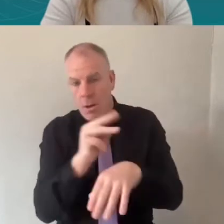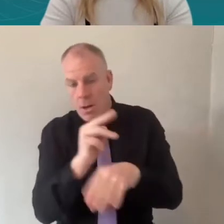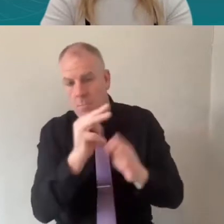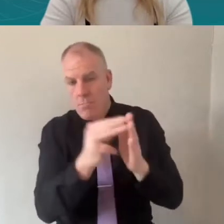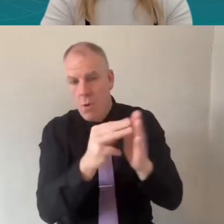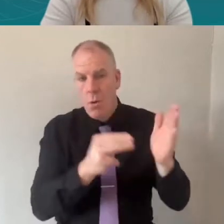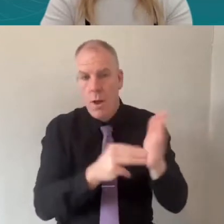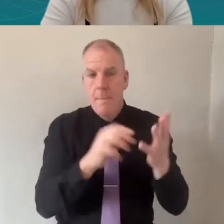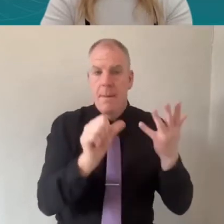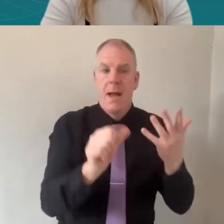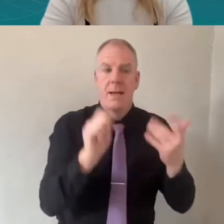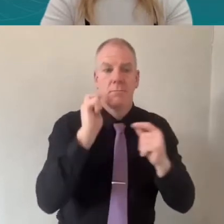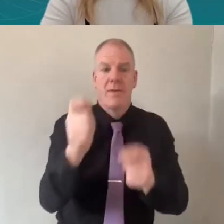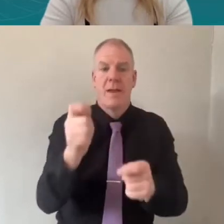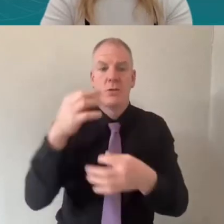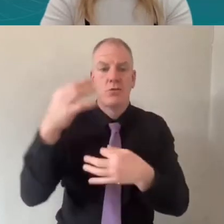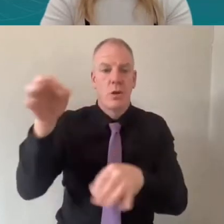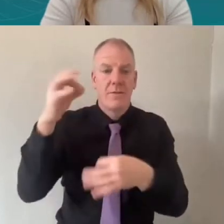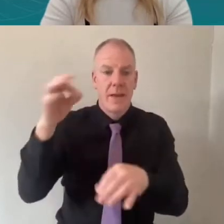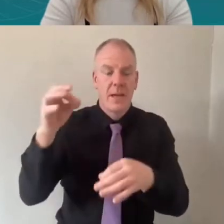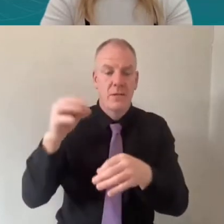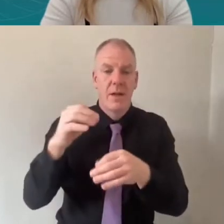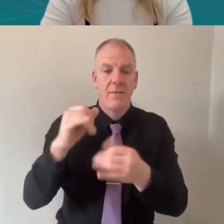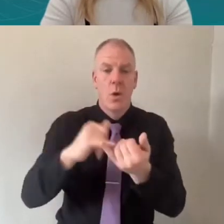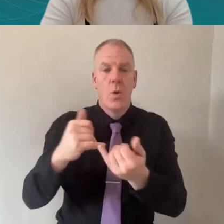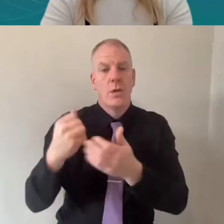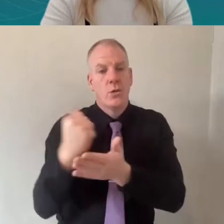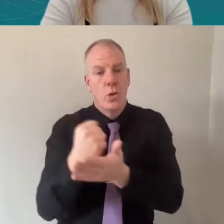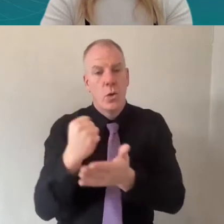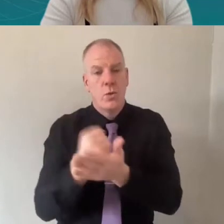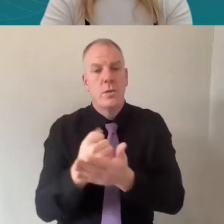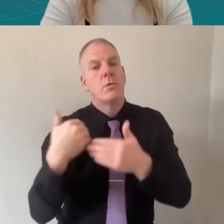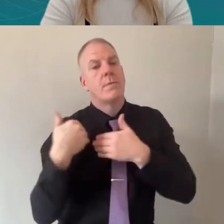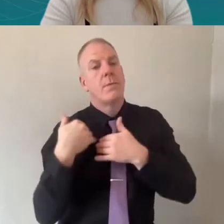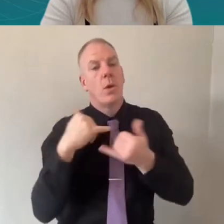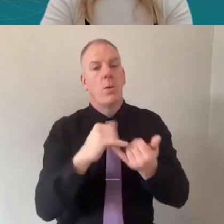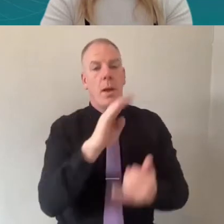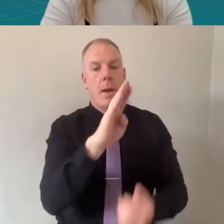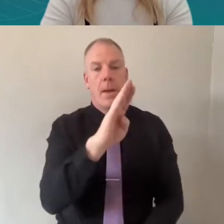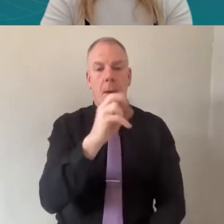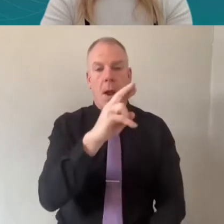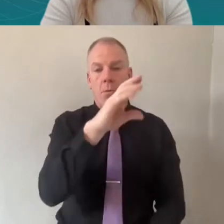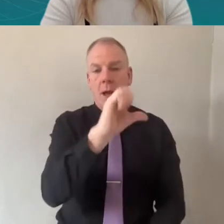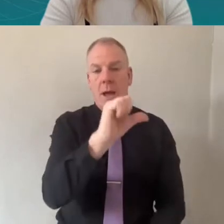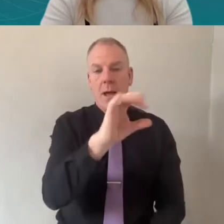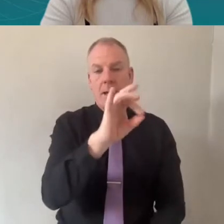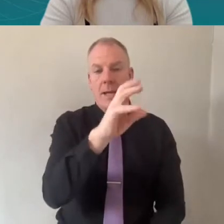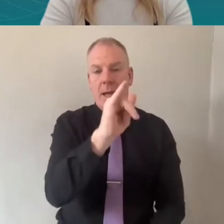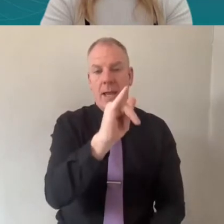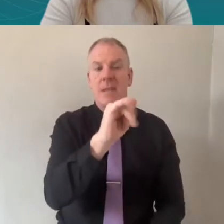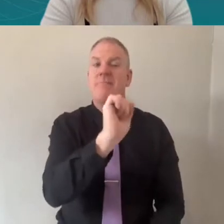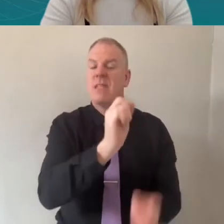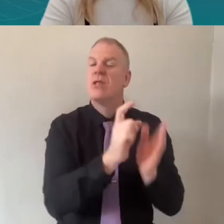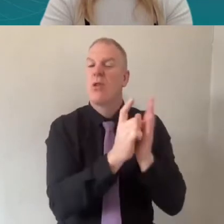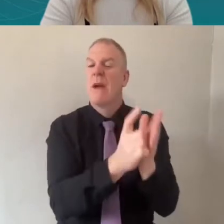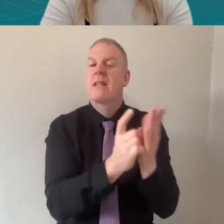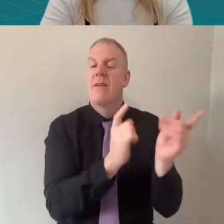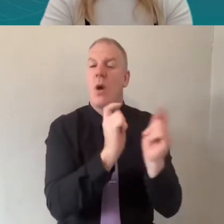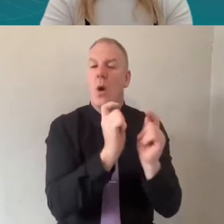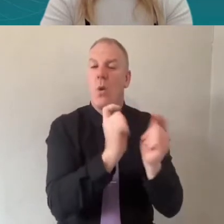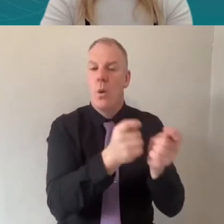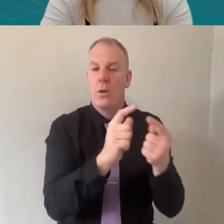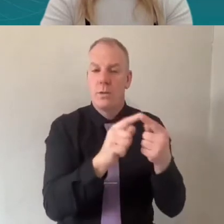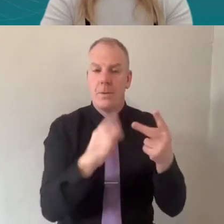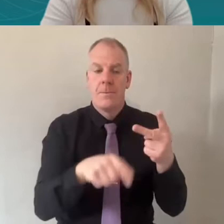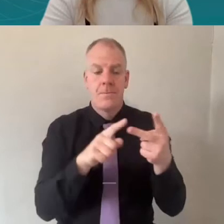the certification of learners have all been placed under the responsibility of Barbara Kelly as Director of Awards. The functions